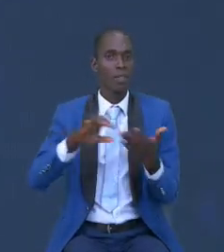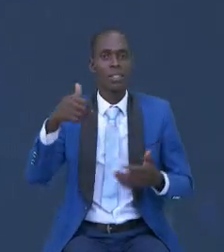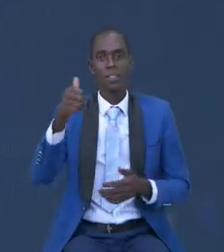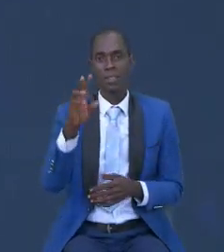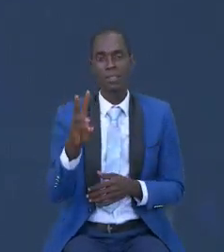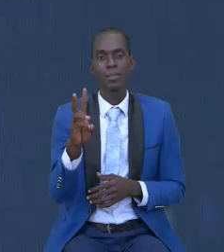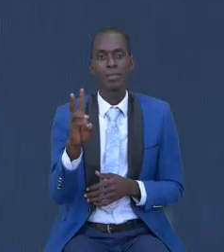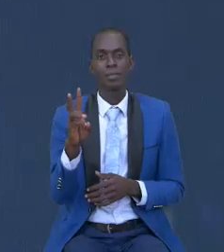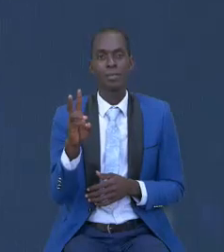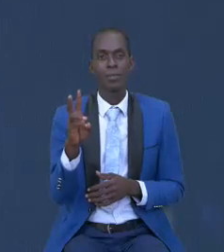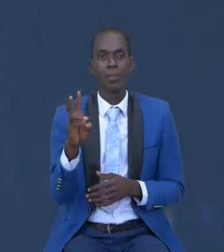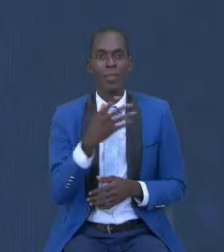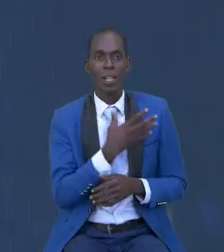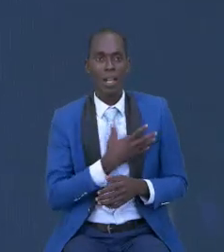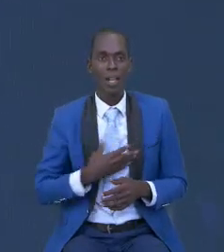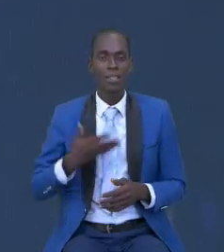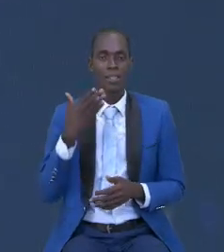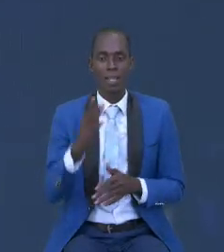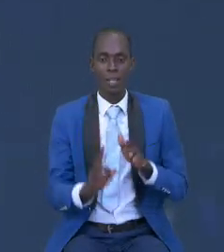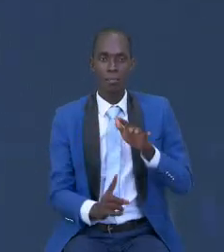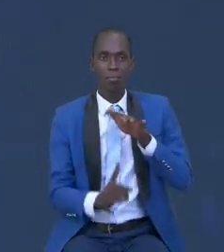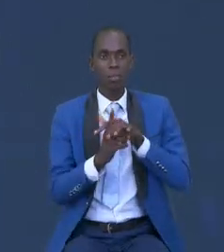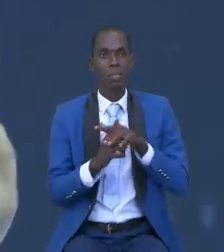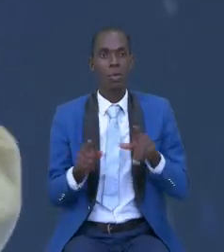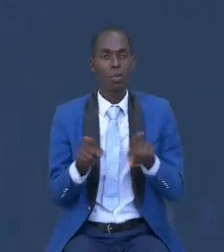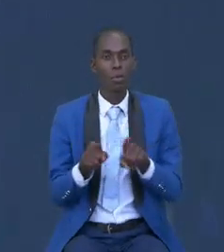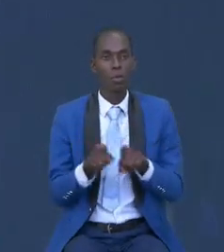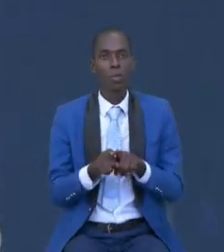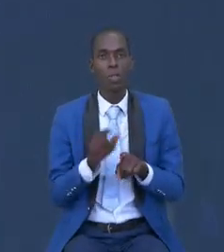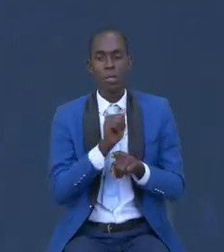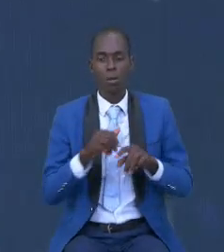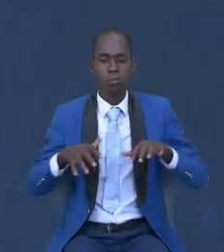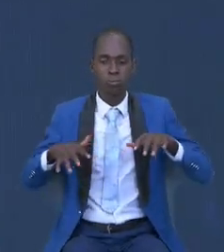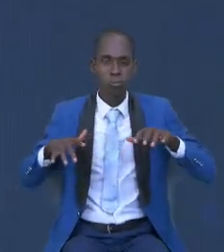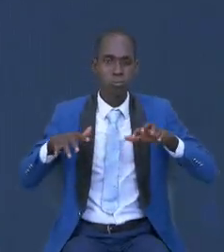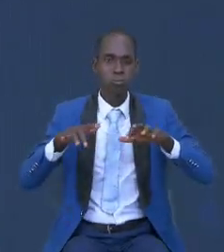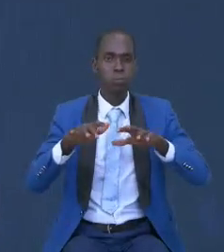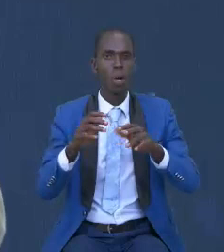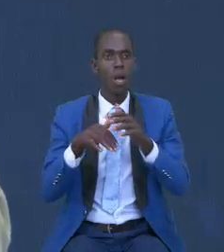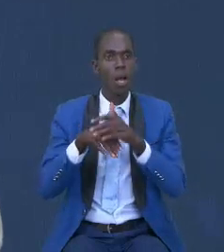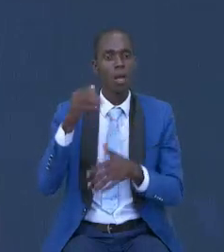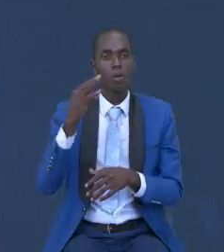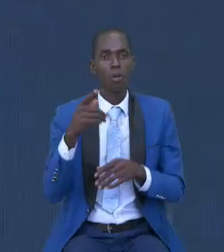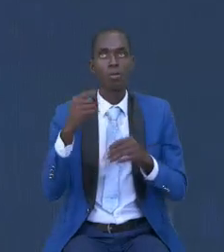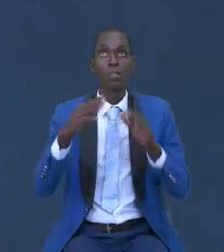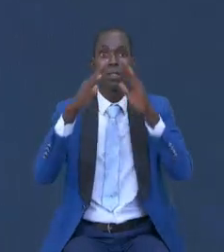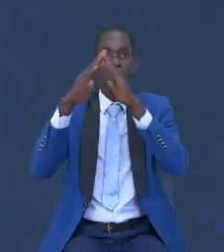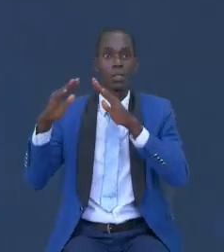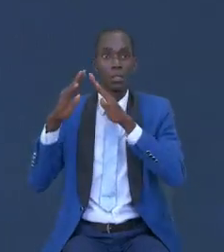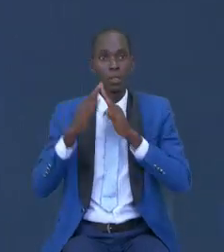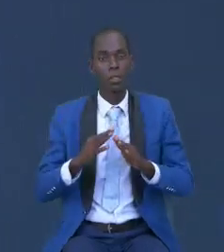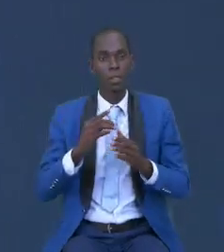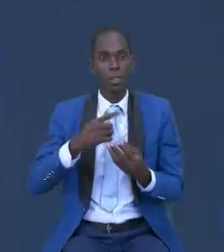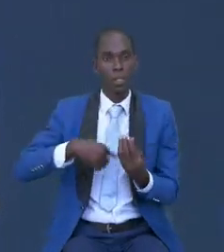in verse 16 it says, and there came also a multitude out of the cities